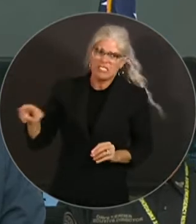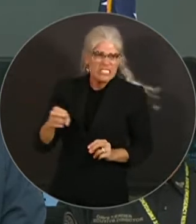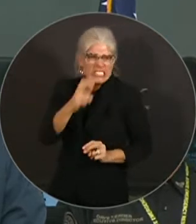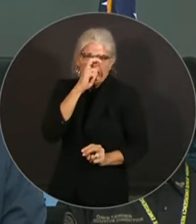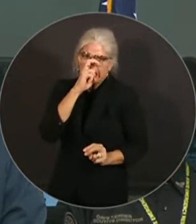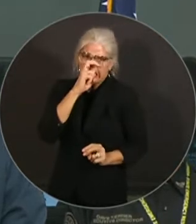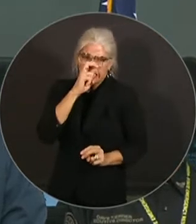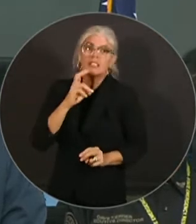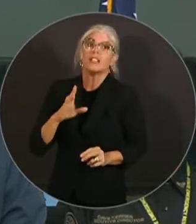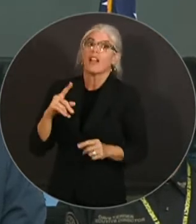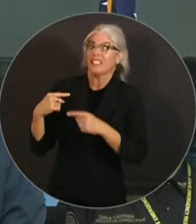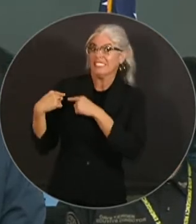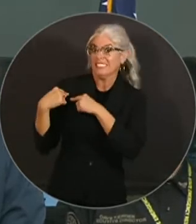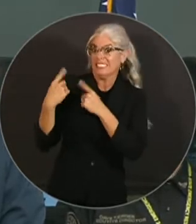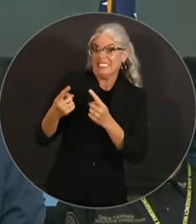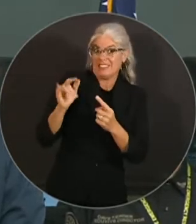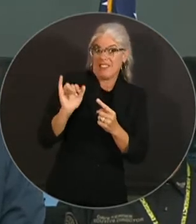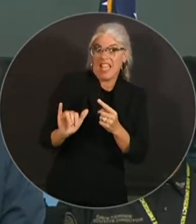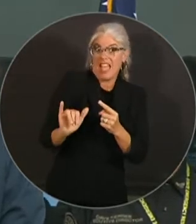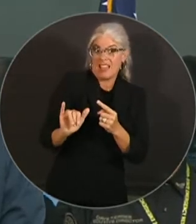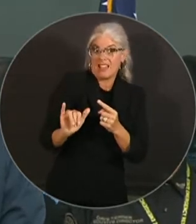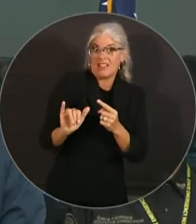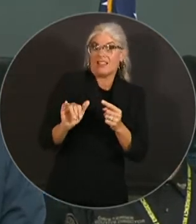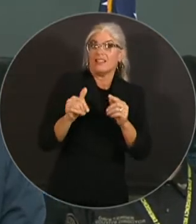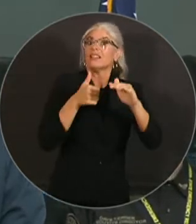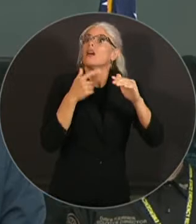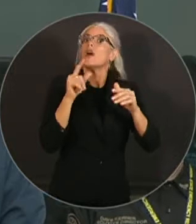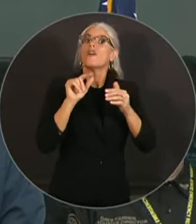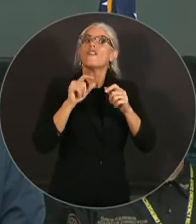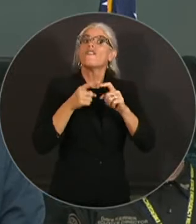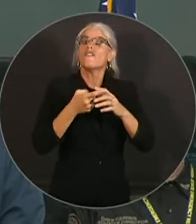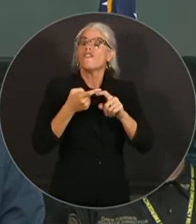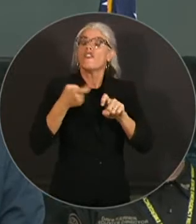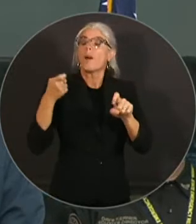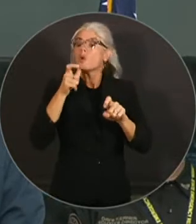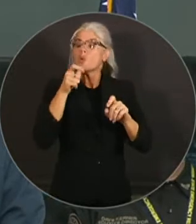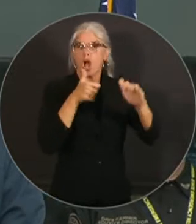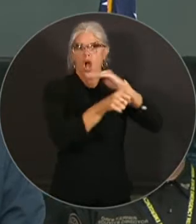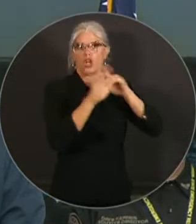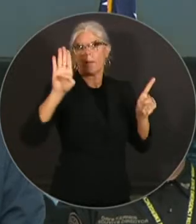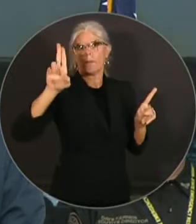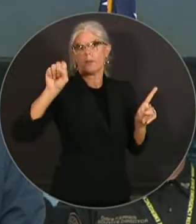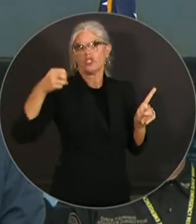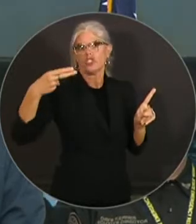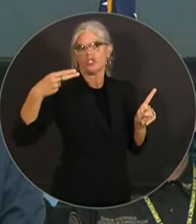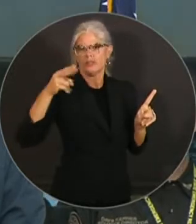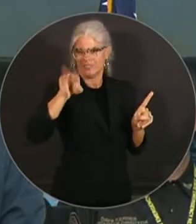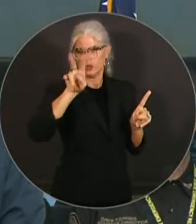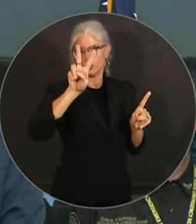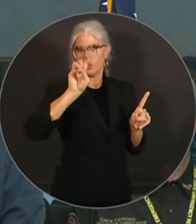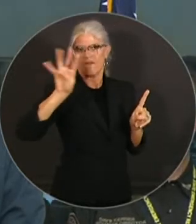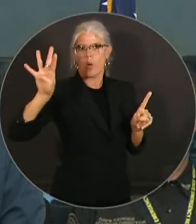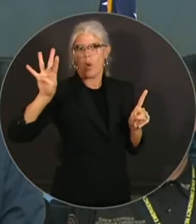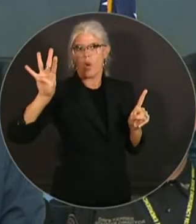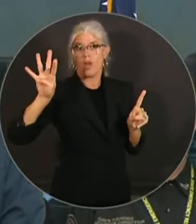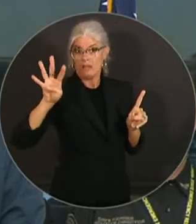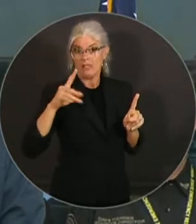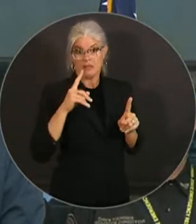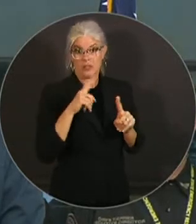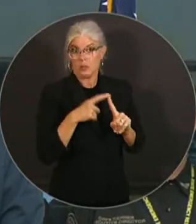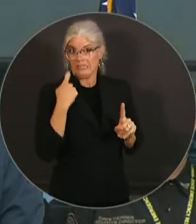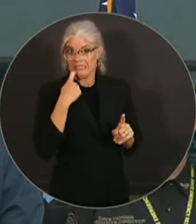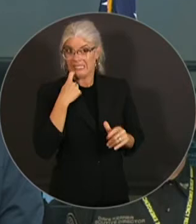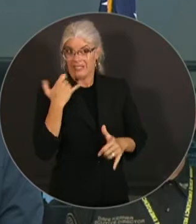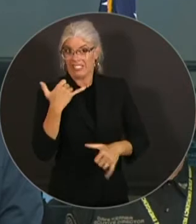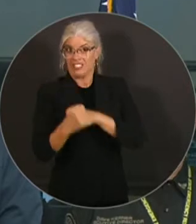effect under the Bush administration and moving forward. 2004, and even just recently this year, there were updates to the